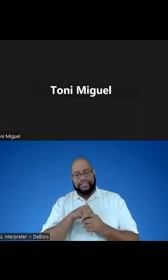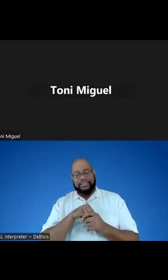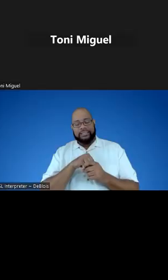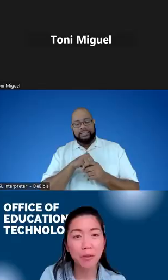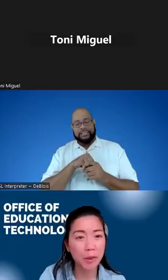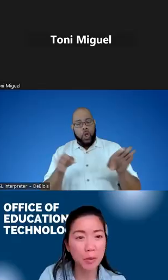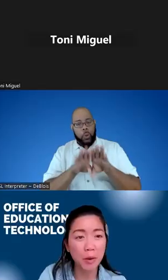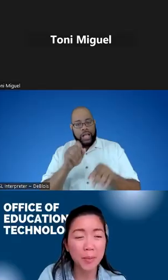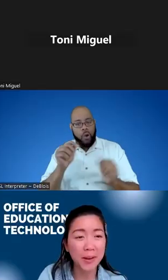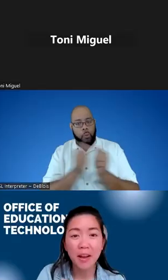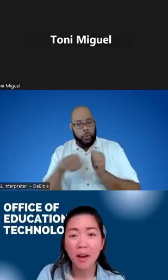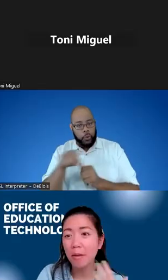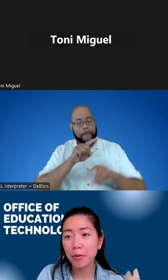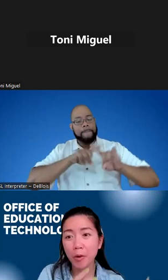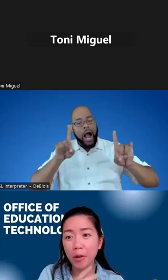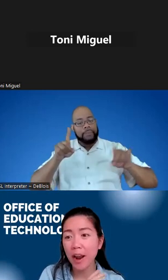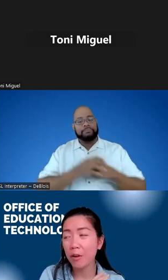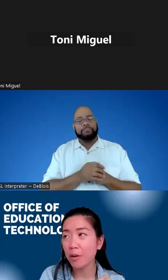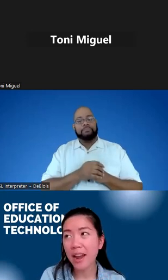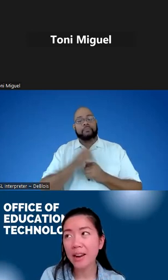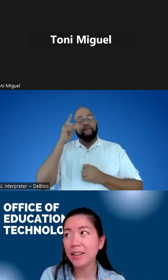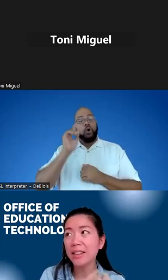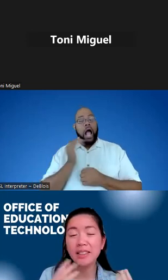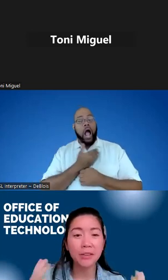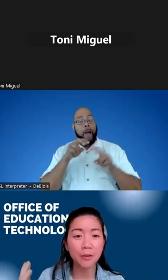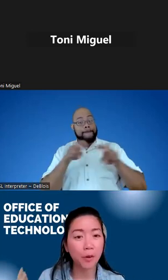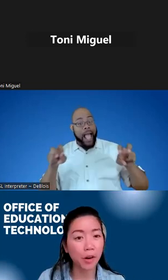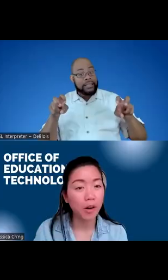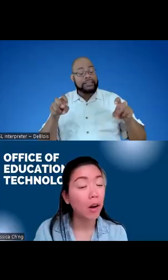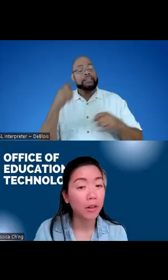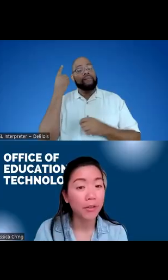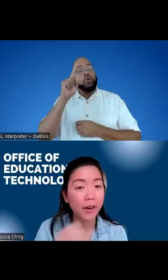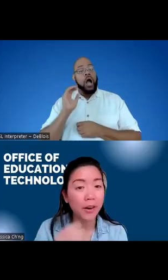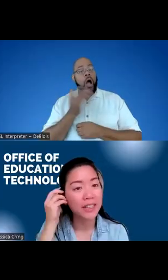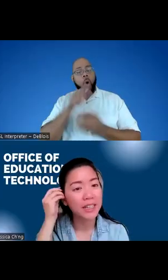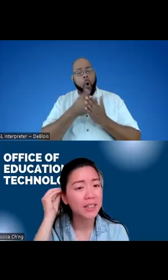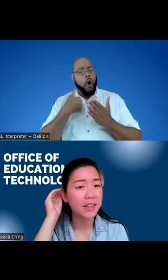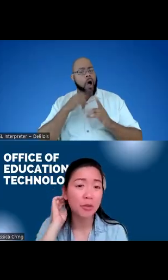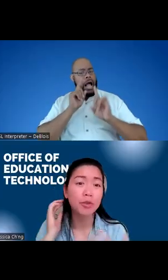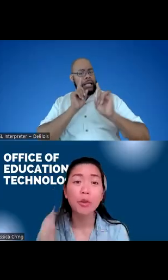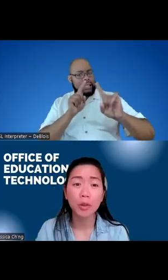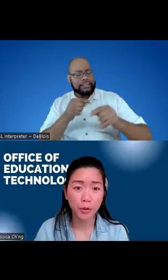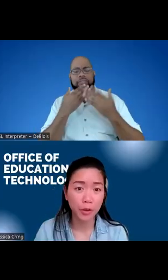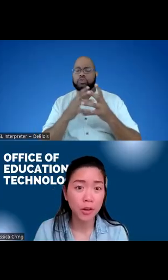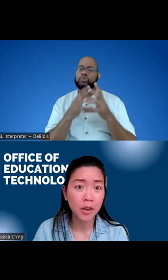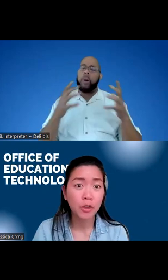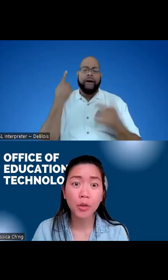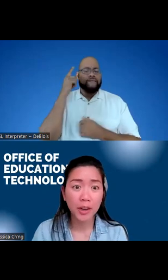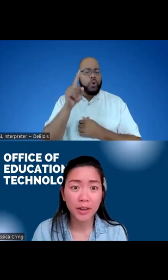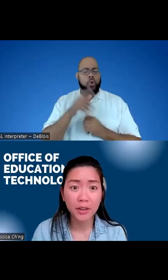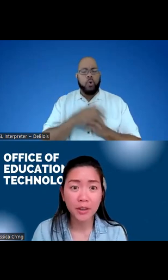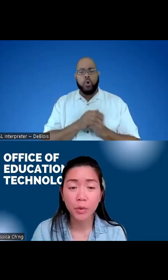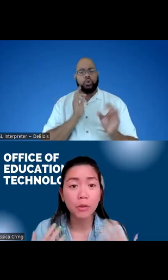close out with you all. But for our panelists and for all of our attendees, thank you so much for